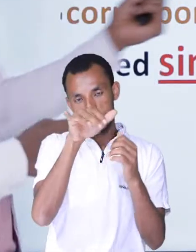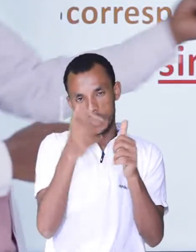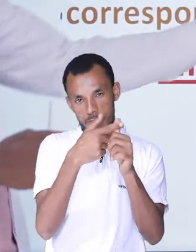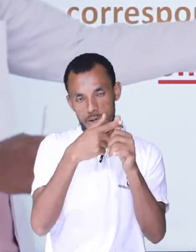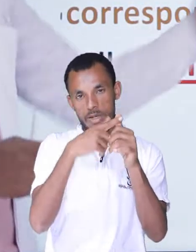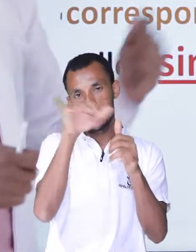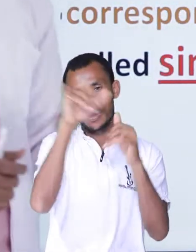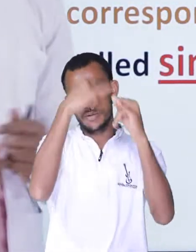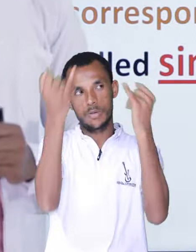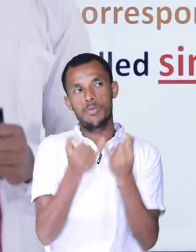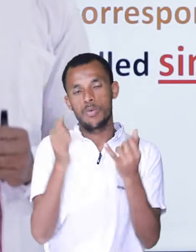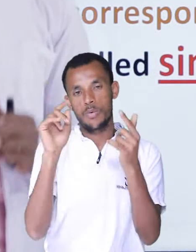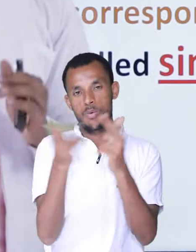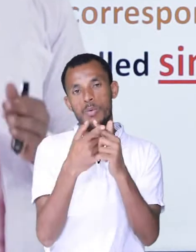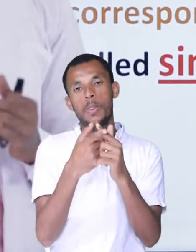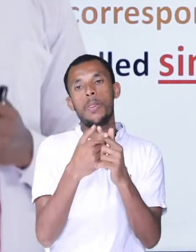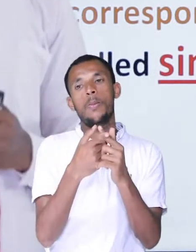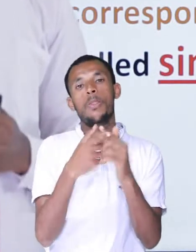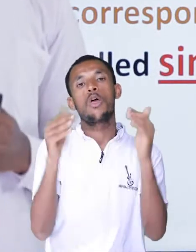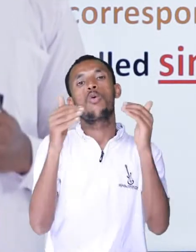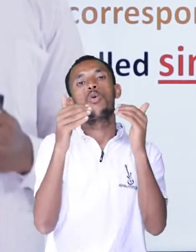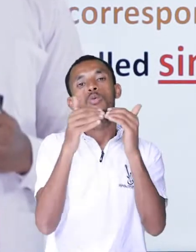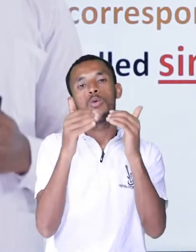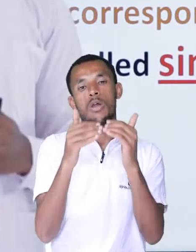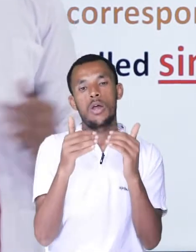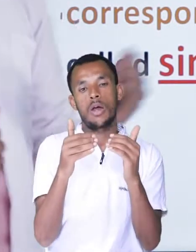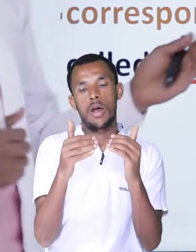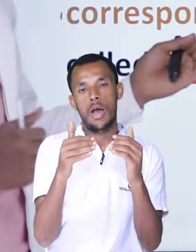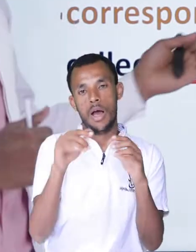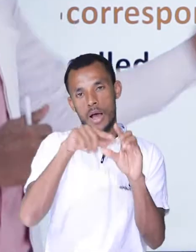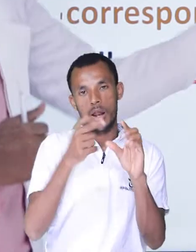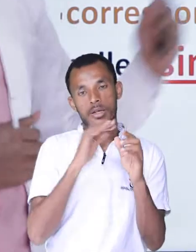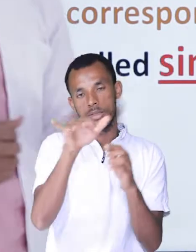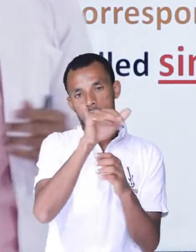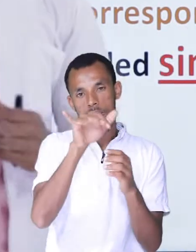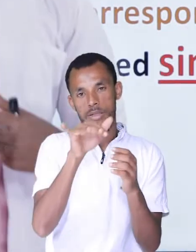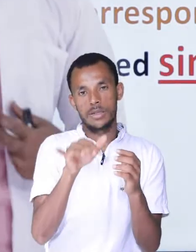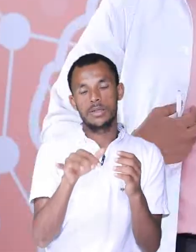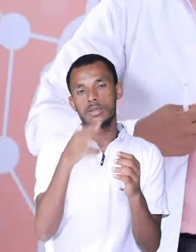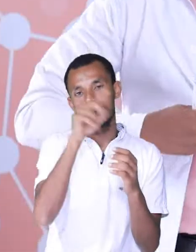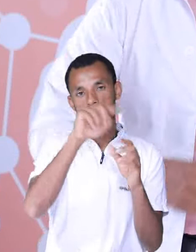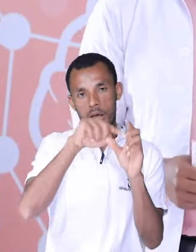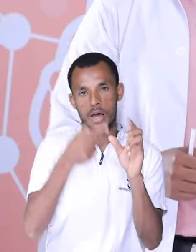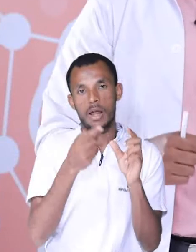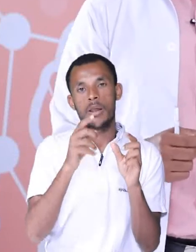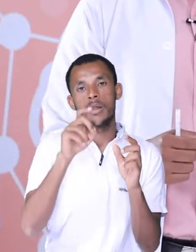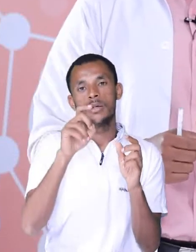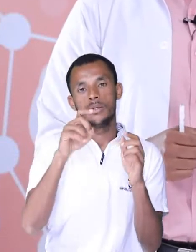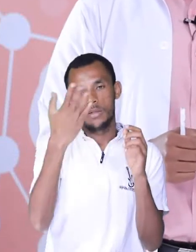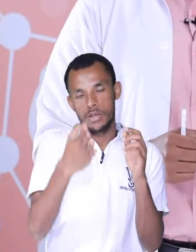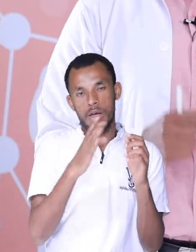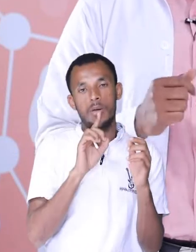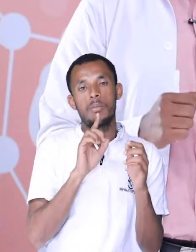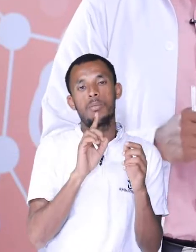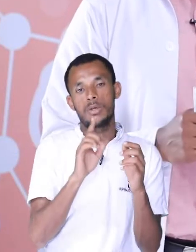to the corresponding angles have to be the same. The third one, their corresponding sides have